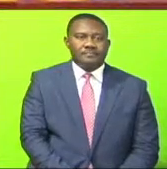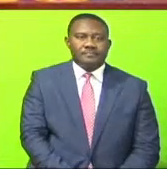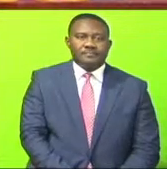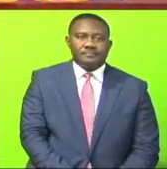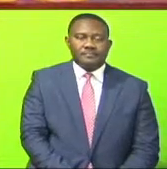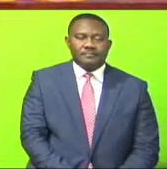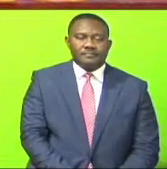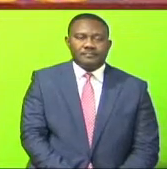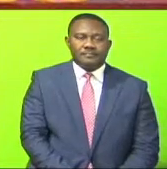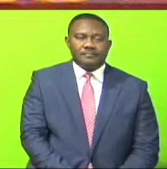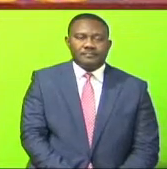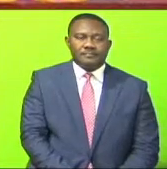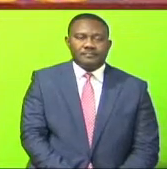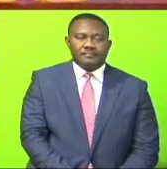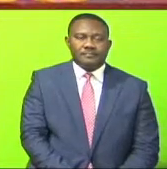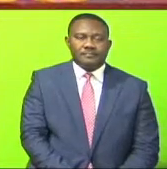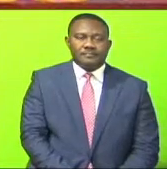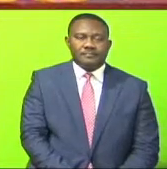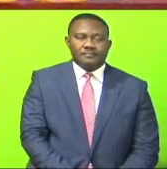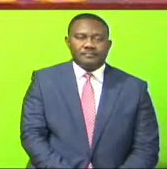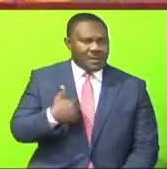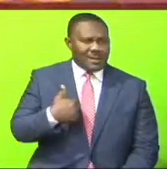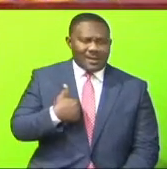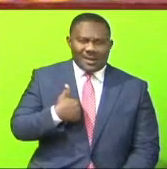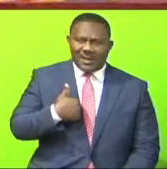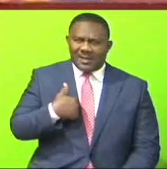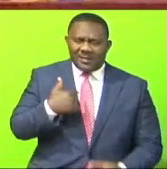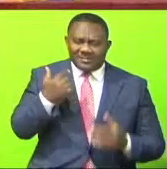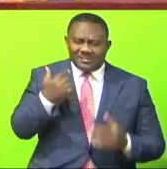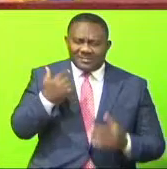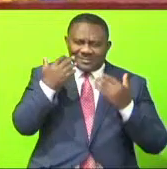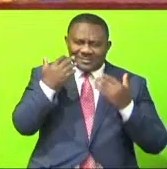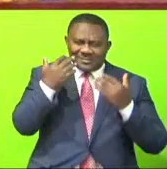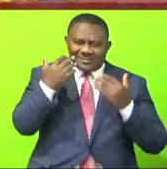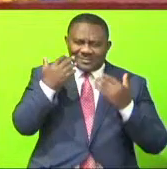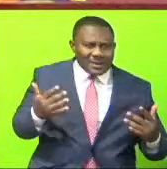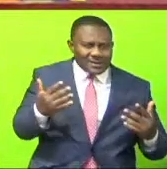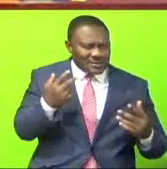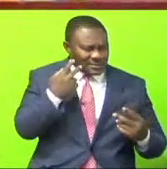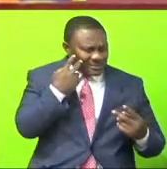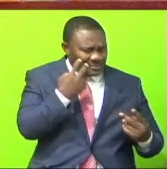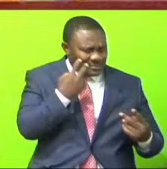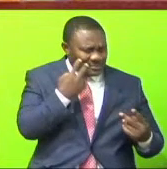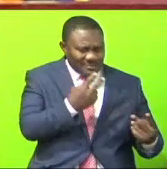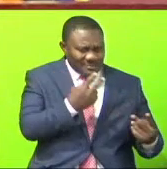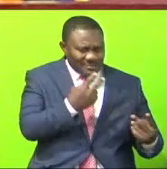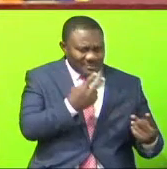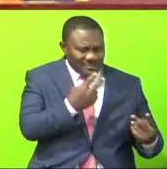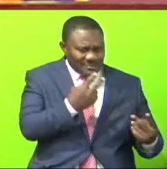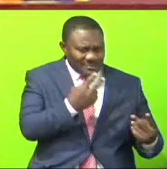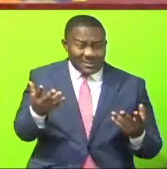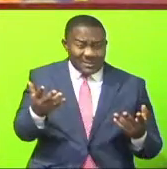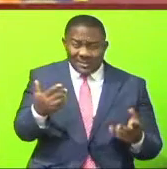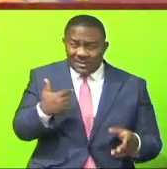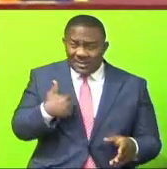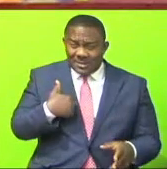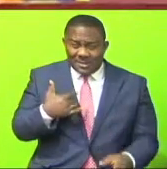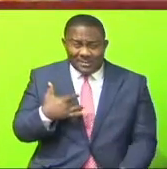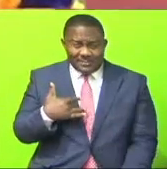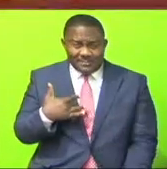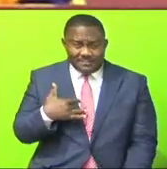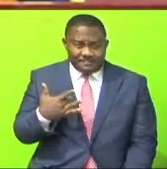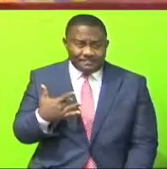I'm so saddened by what is happening in this chamber that I'm tempted to bring